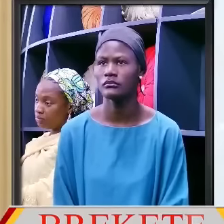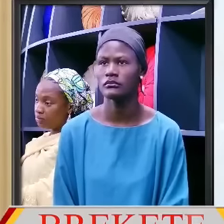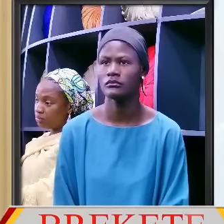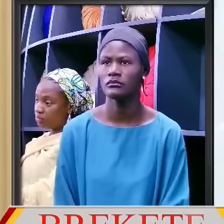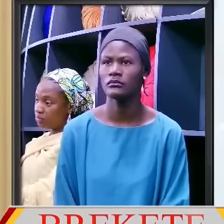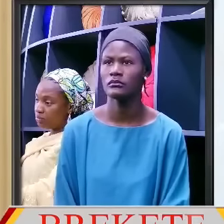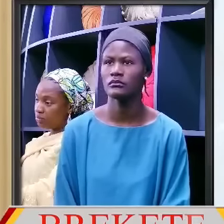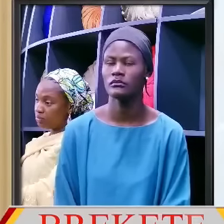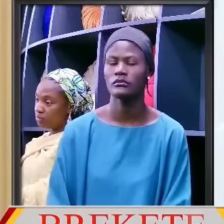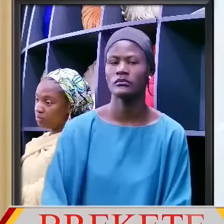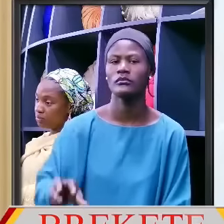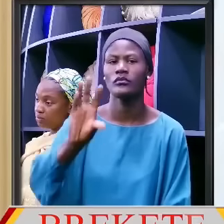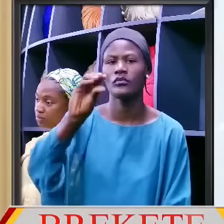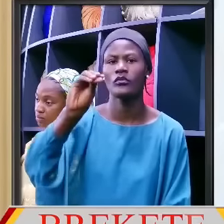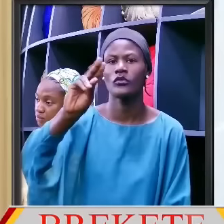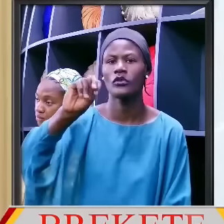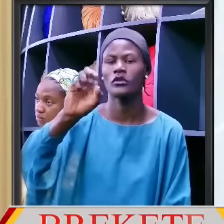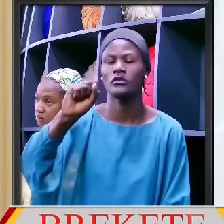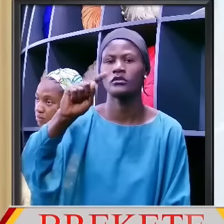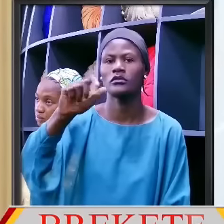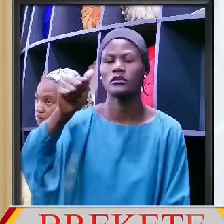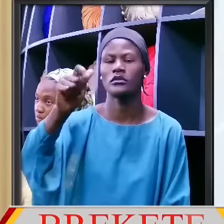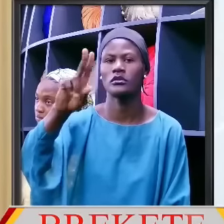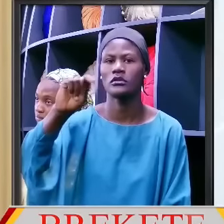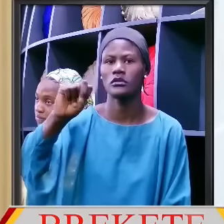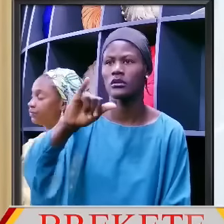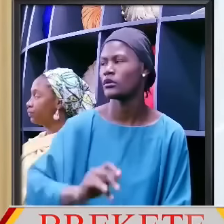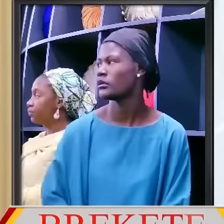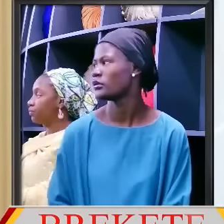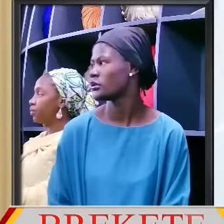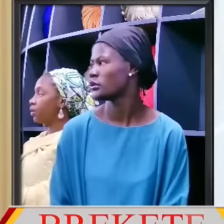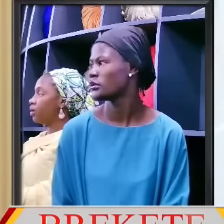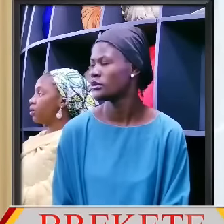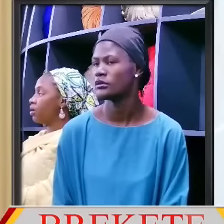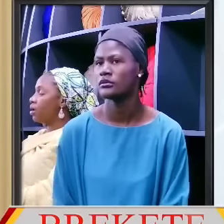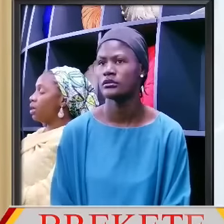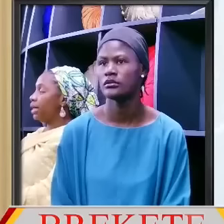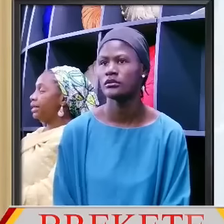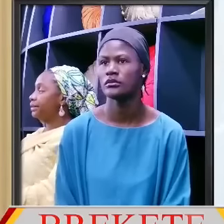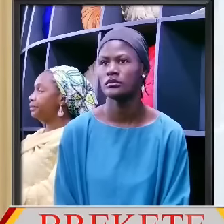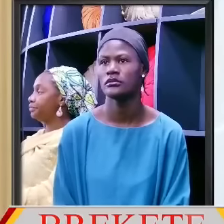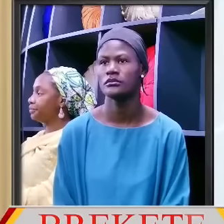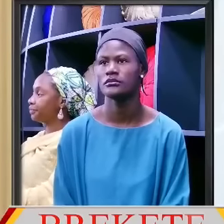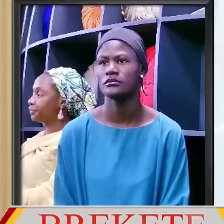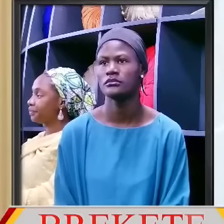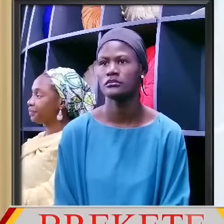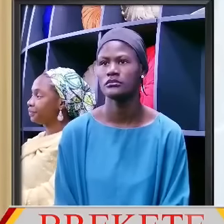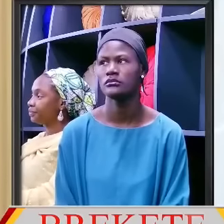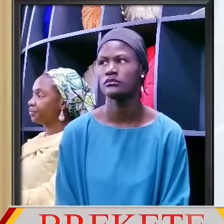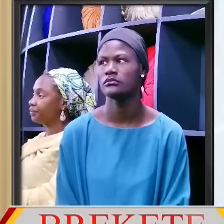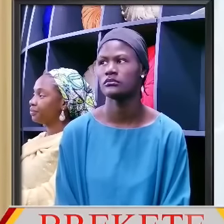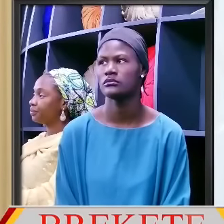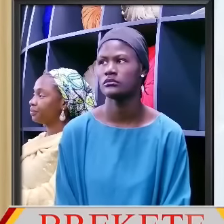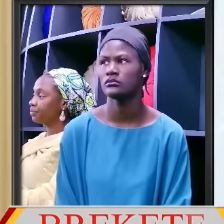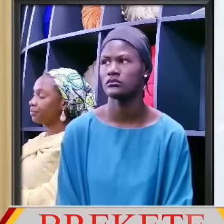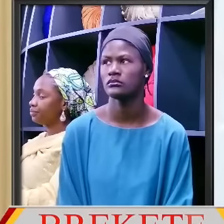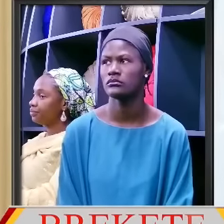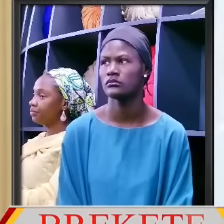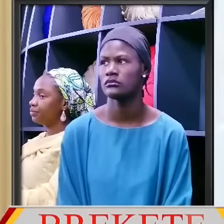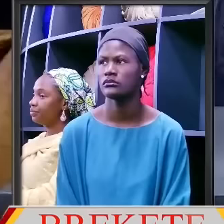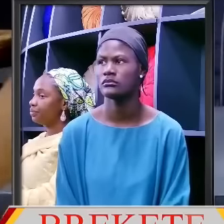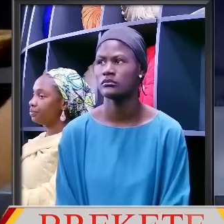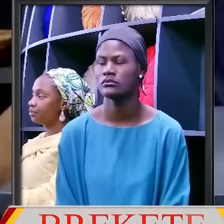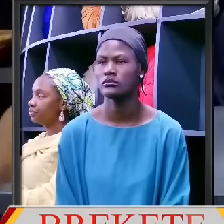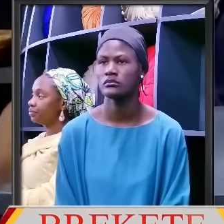So, Consultant Ike. Yes, Ordinary. Carry microphone.